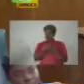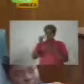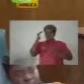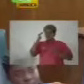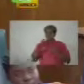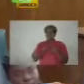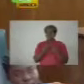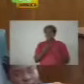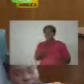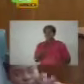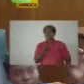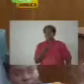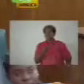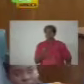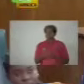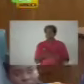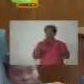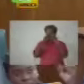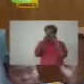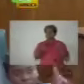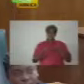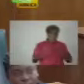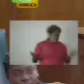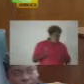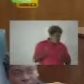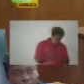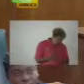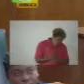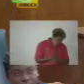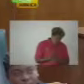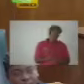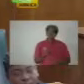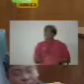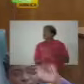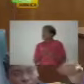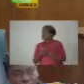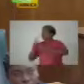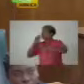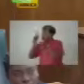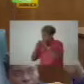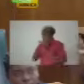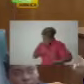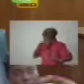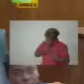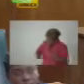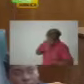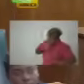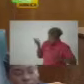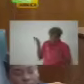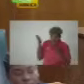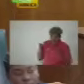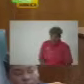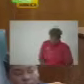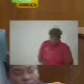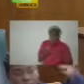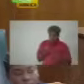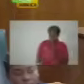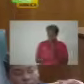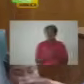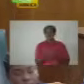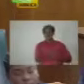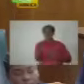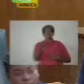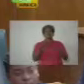problem is to prescribe what is right, to analyze what exists, and then